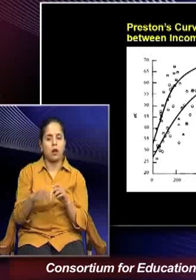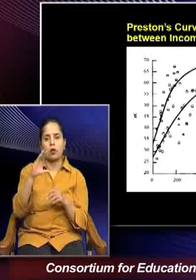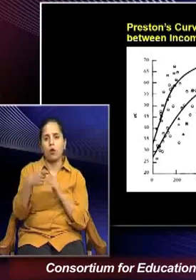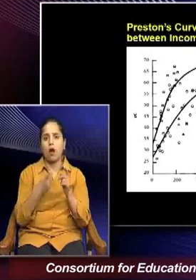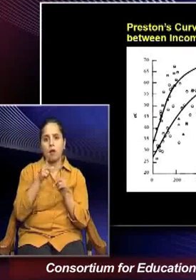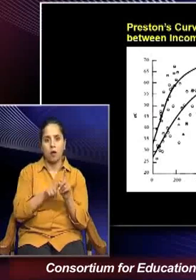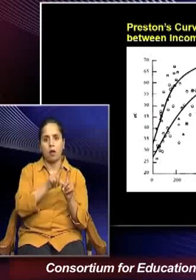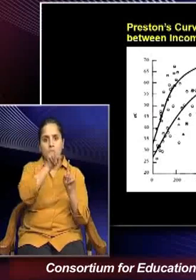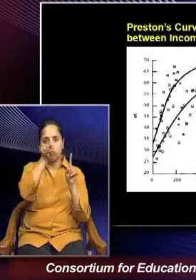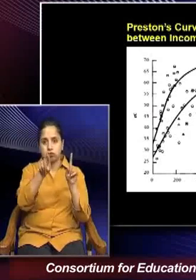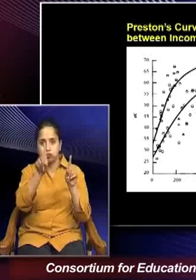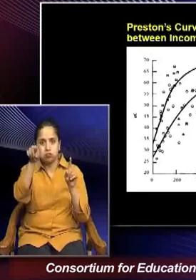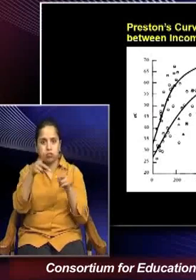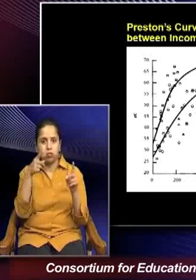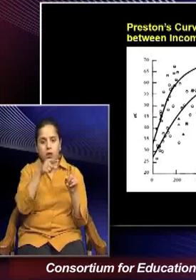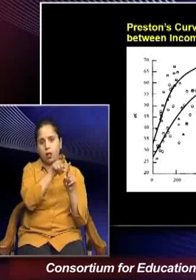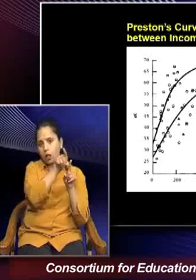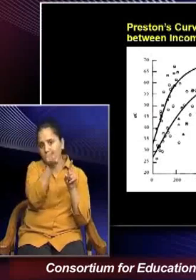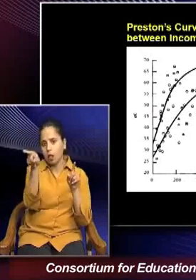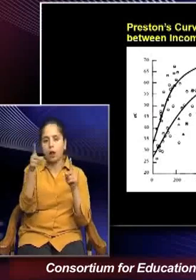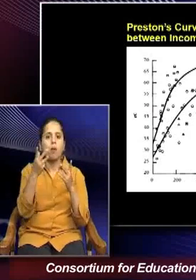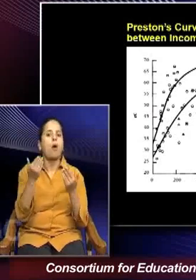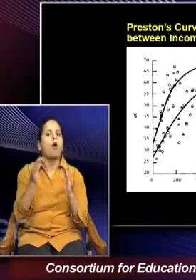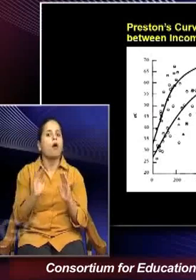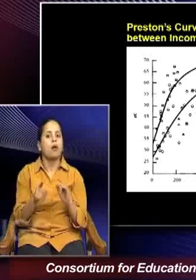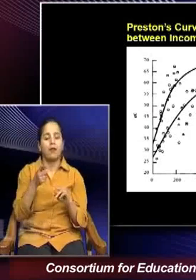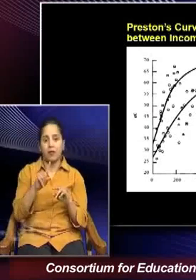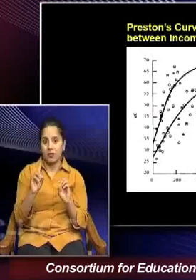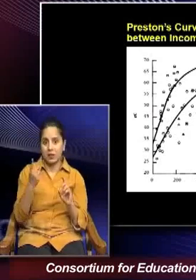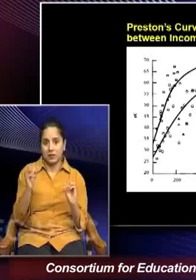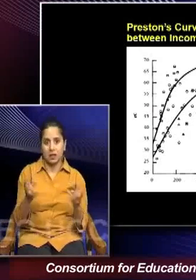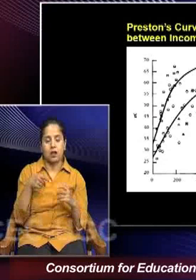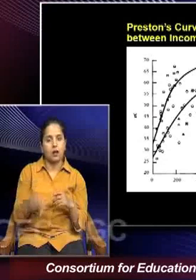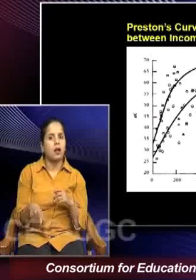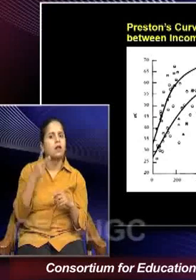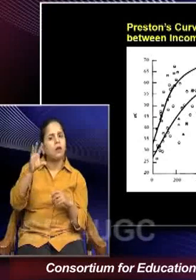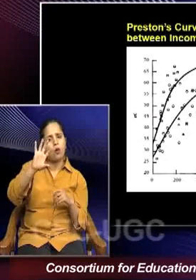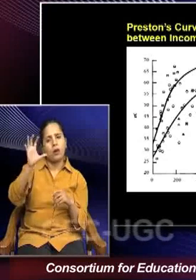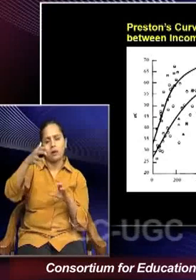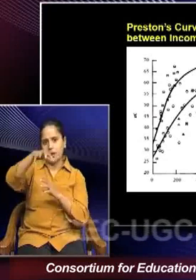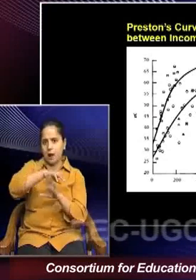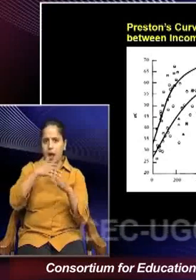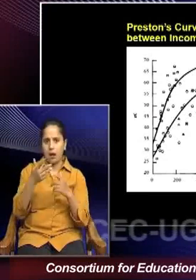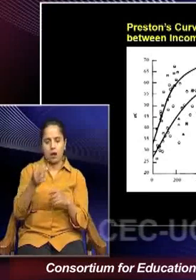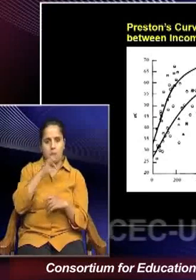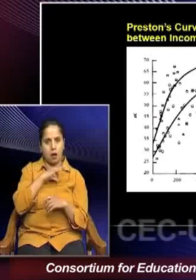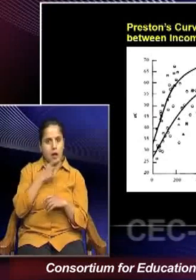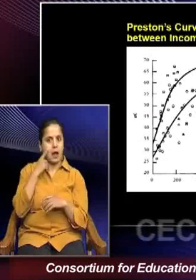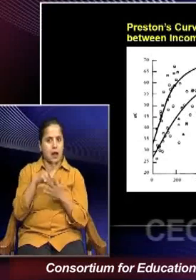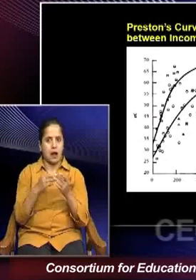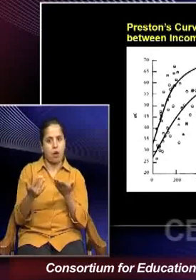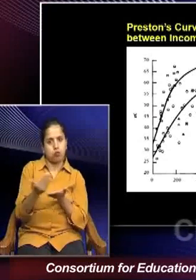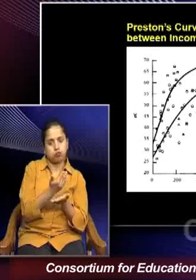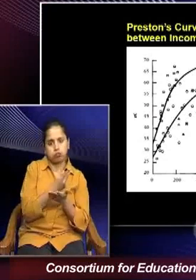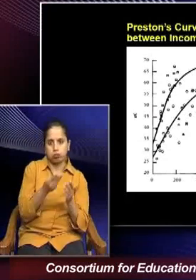becomes relatively plateau. So initially, as income in the country rises, for example, you have improvement in